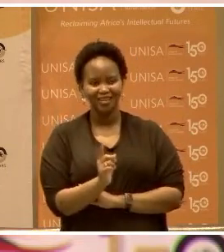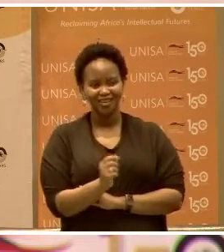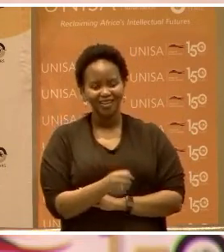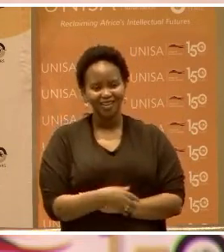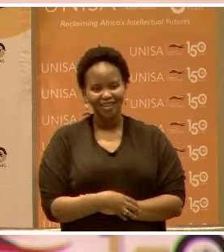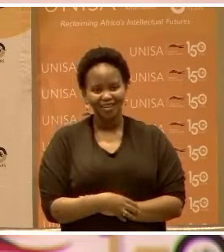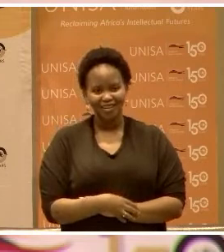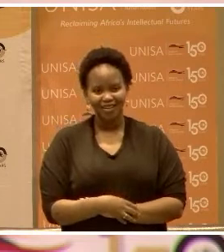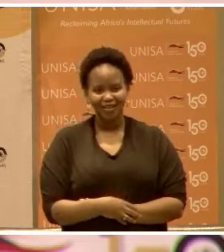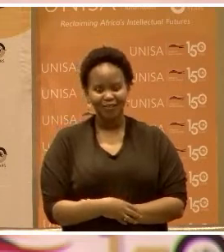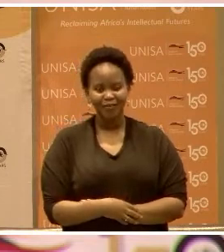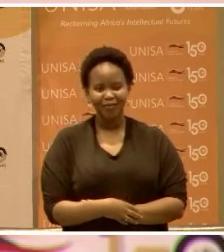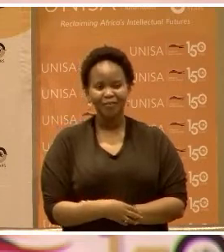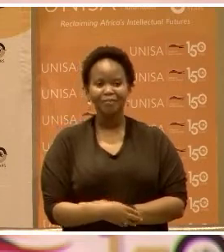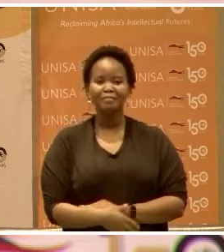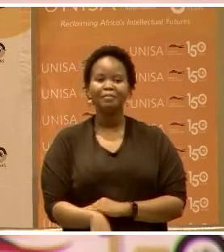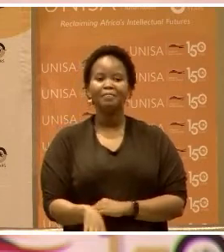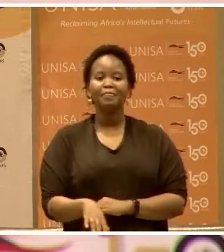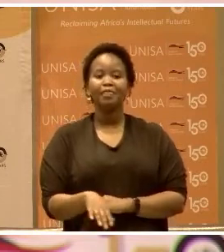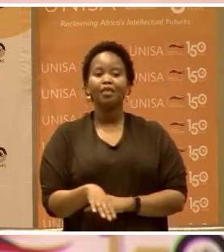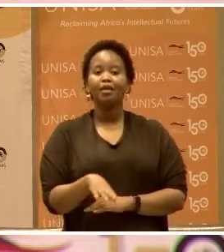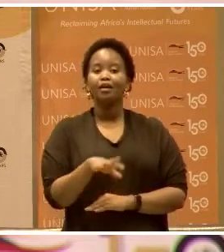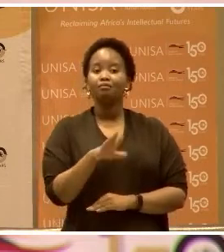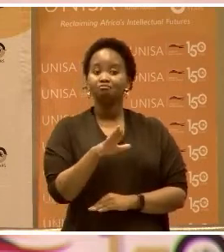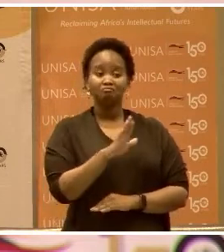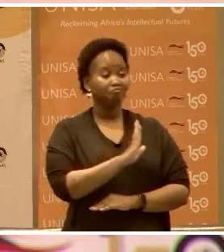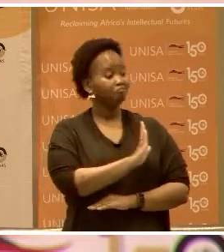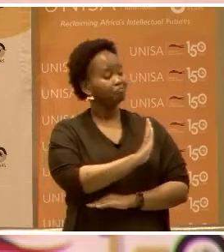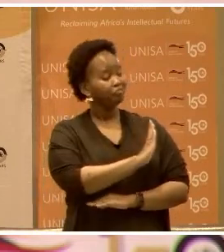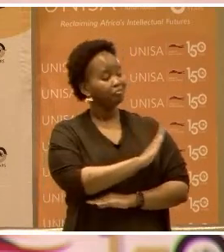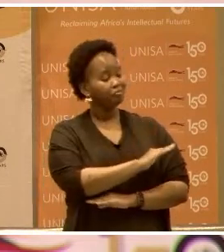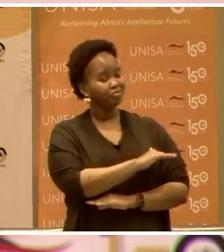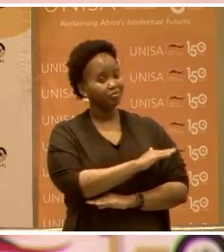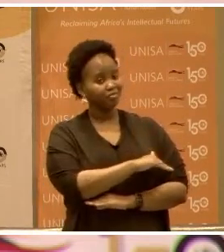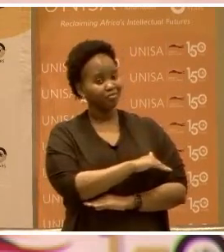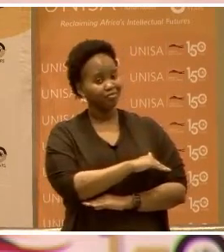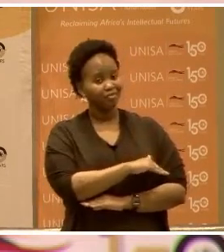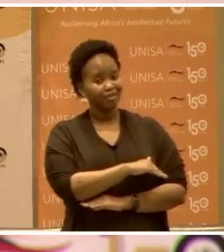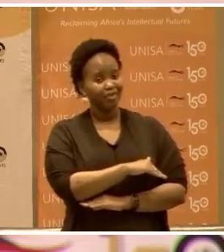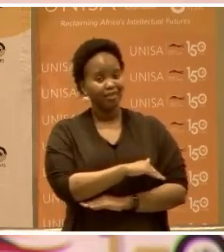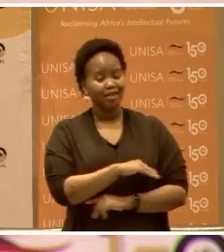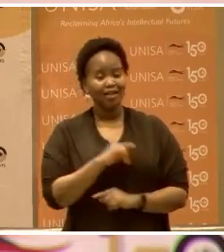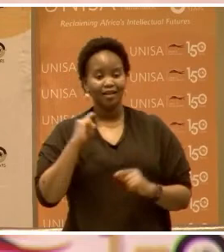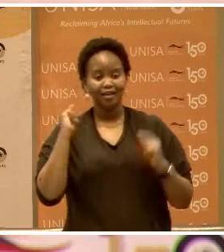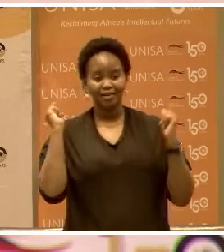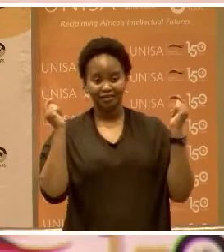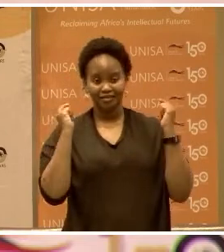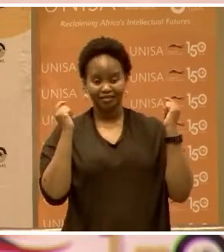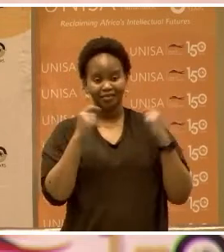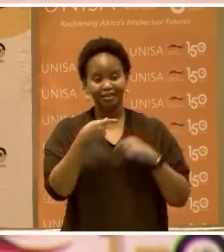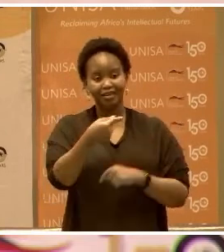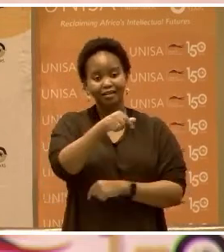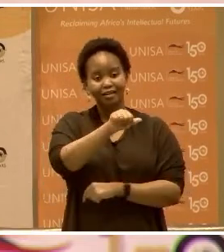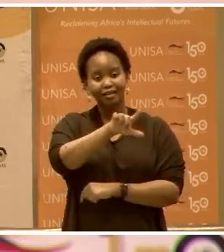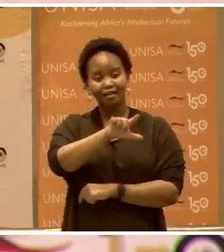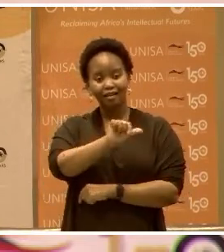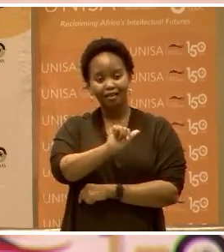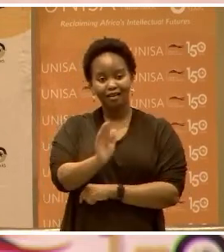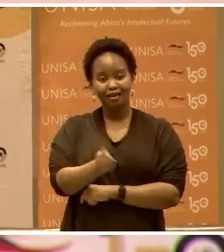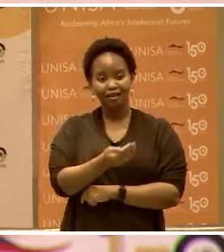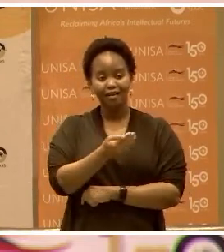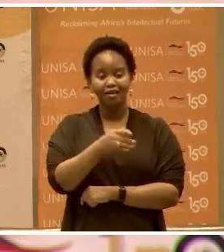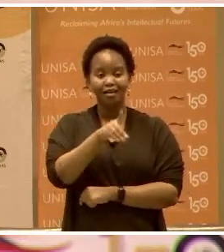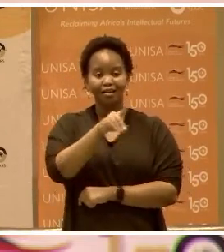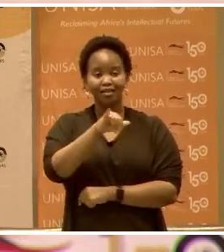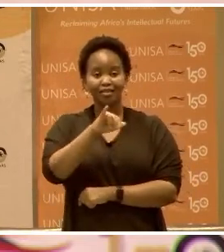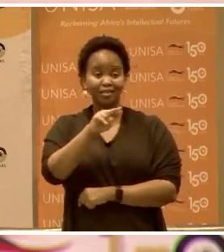we are going to have the gala dinner later today in the Boma, which is